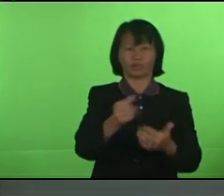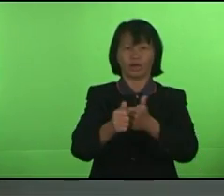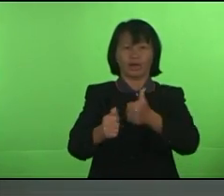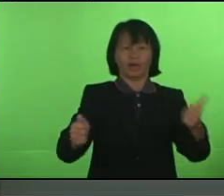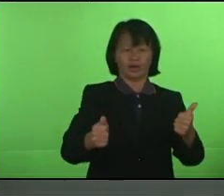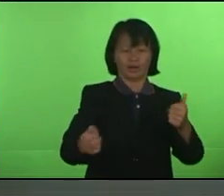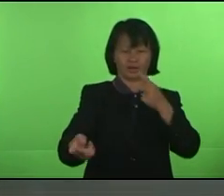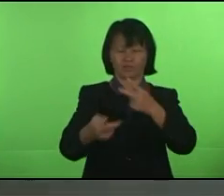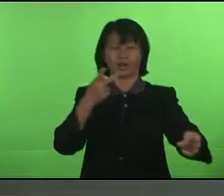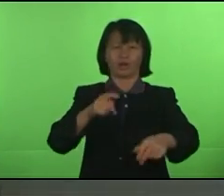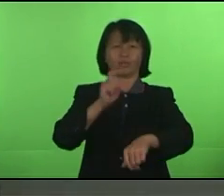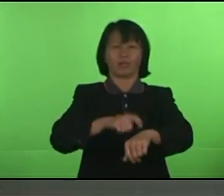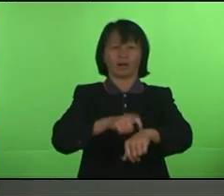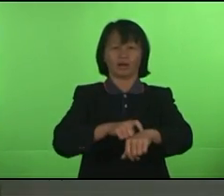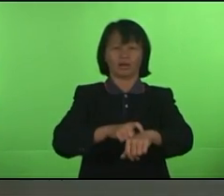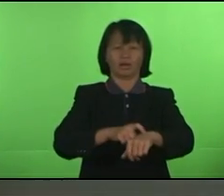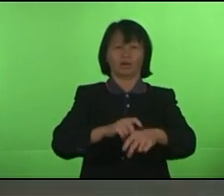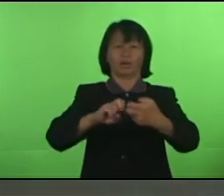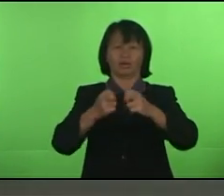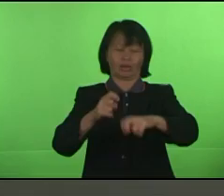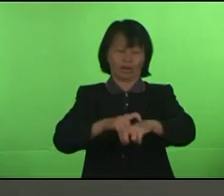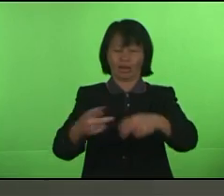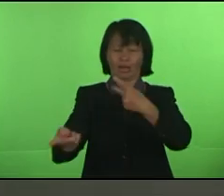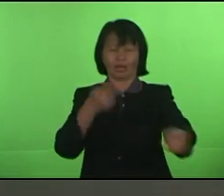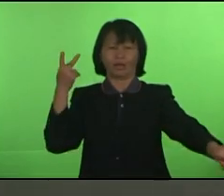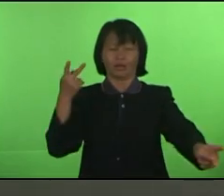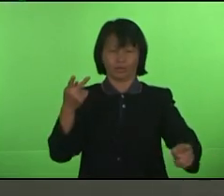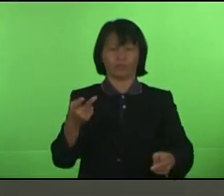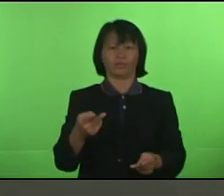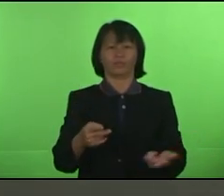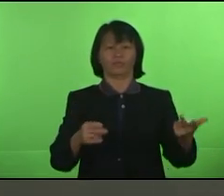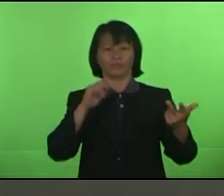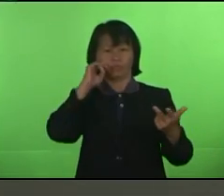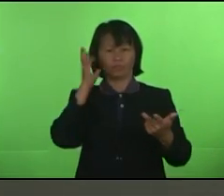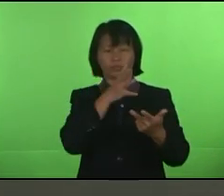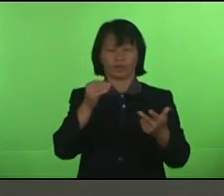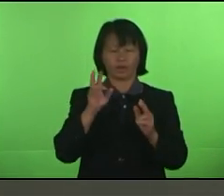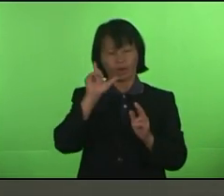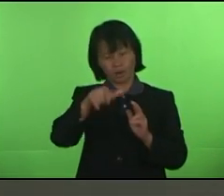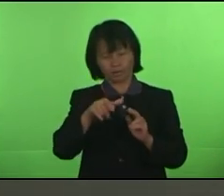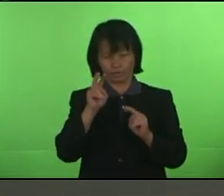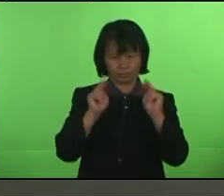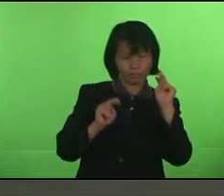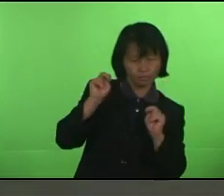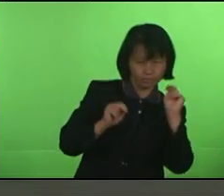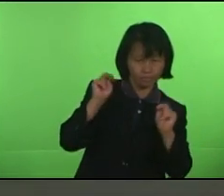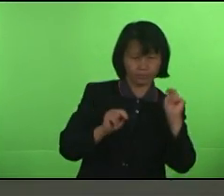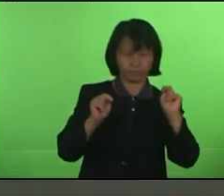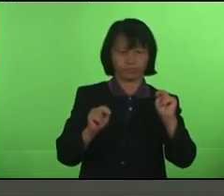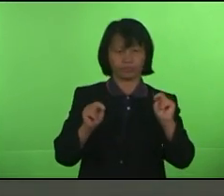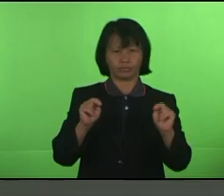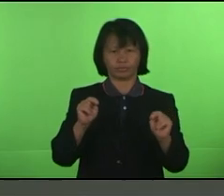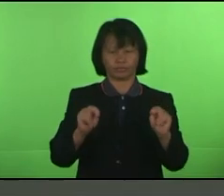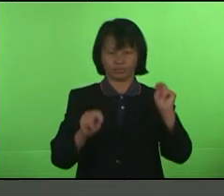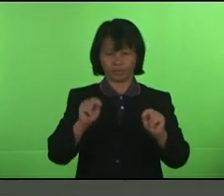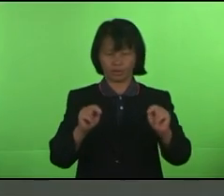elakkan percanggahan masa, what time conflict. And then ini evaluate lah. Because it's only when you evaluate,